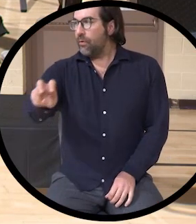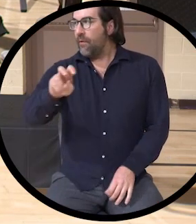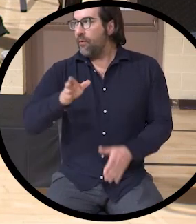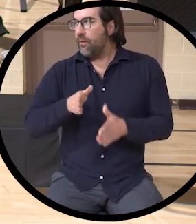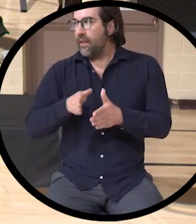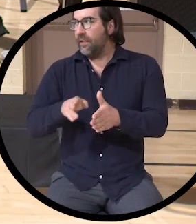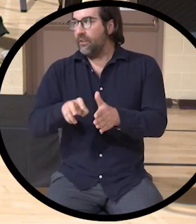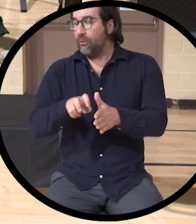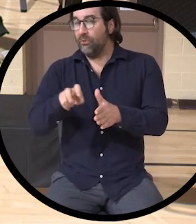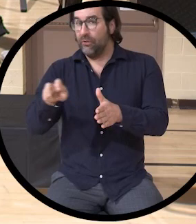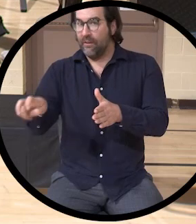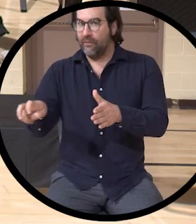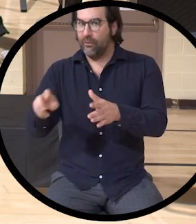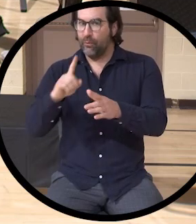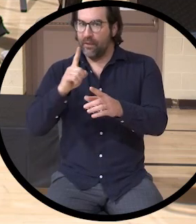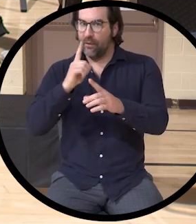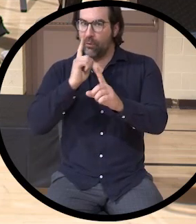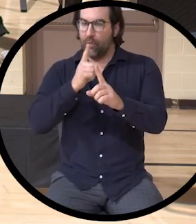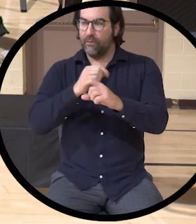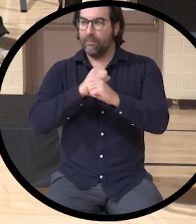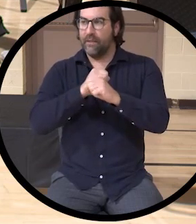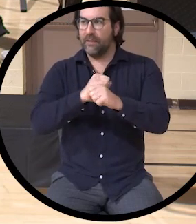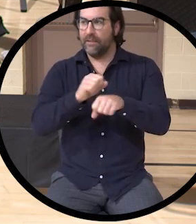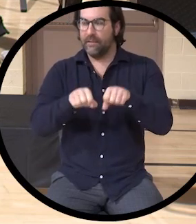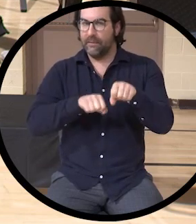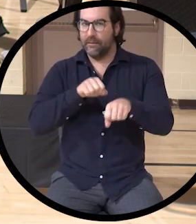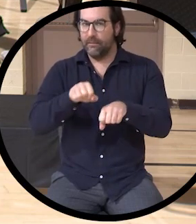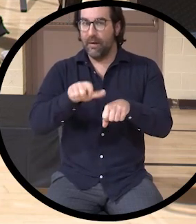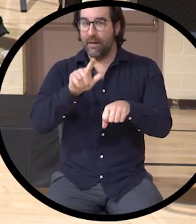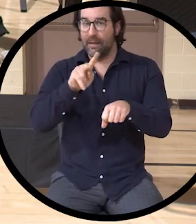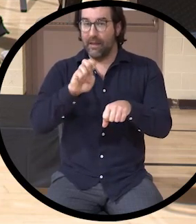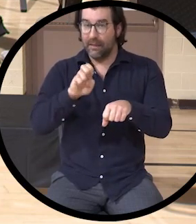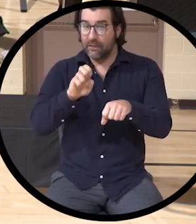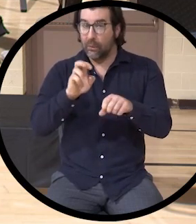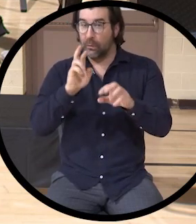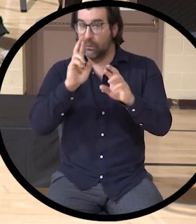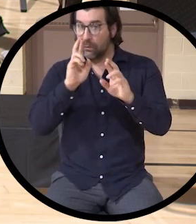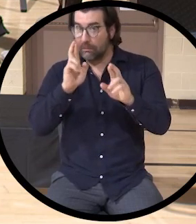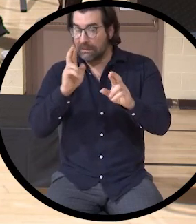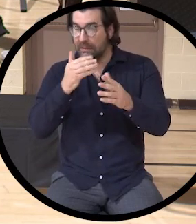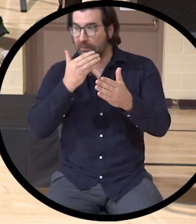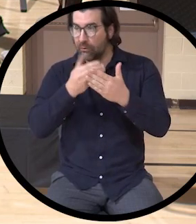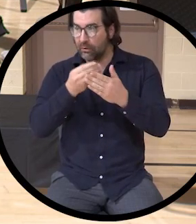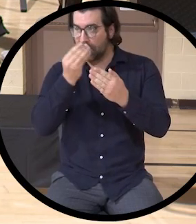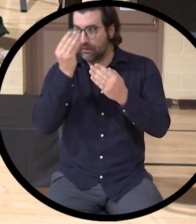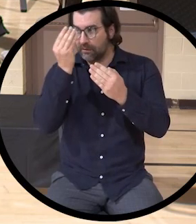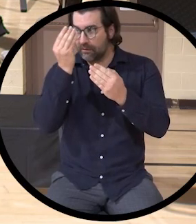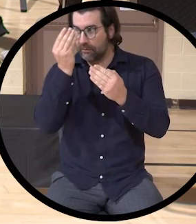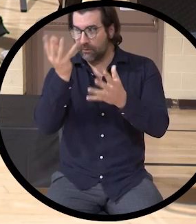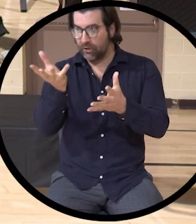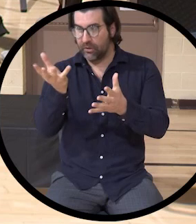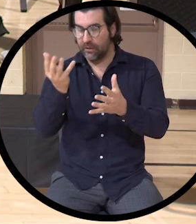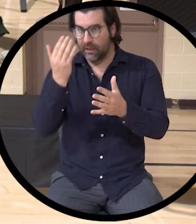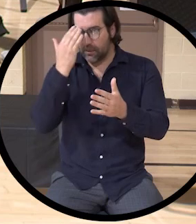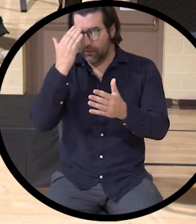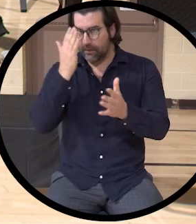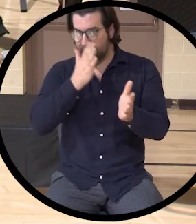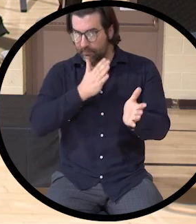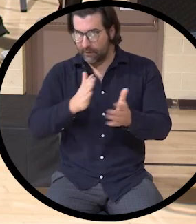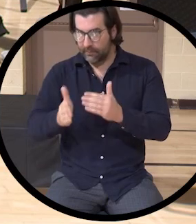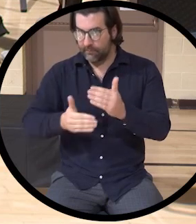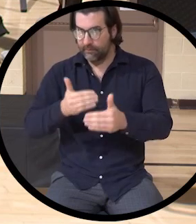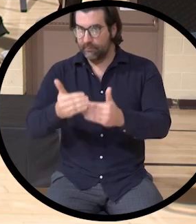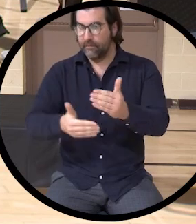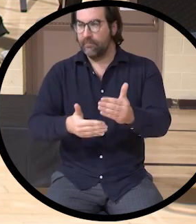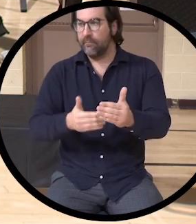protect bike lanes during construction as well. So hopefully some good news there. I know that that's in the works. I think